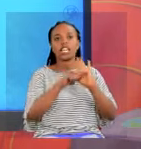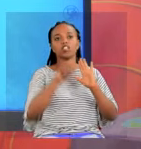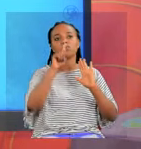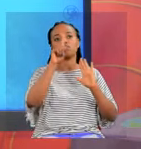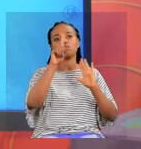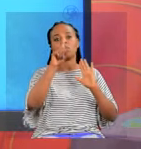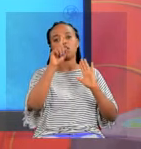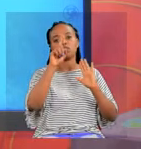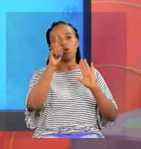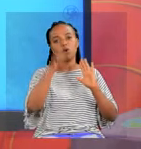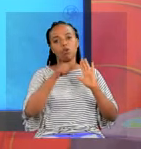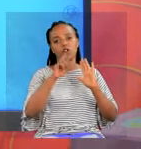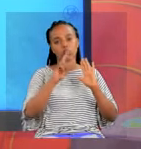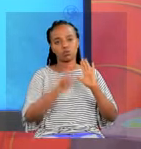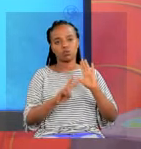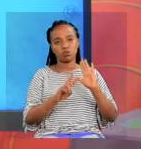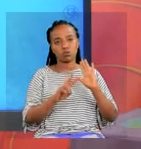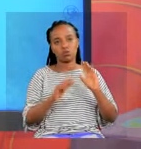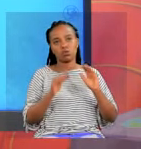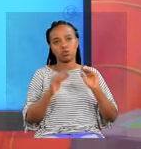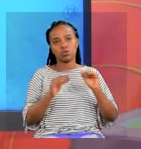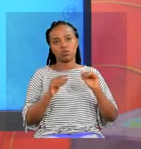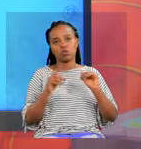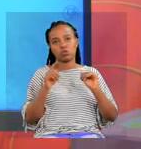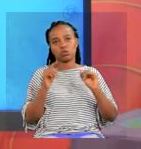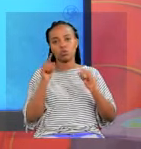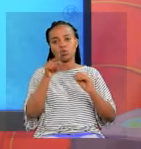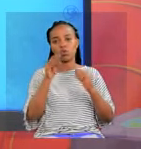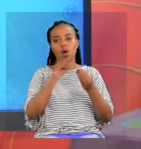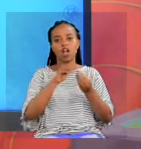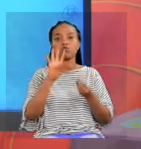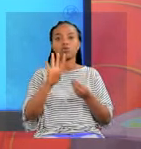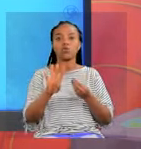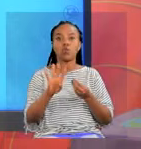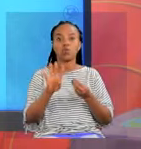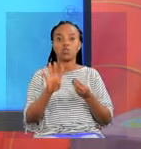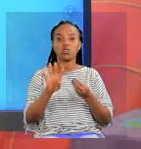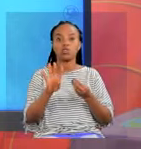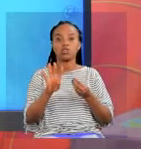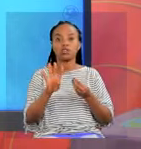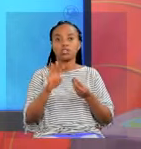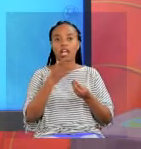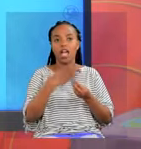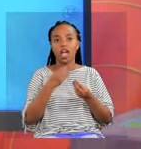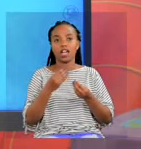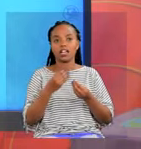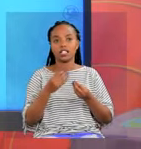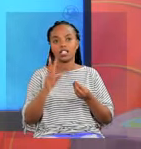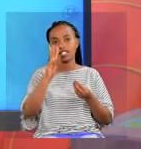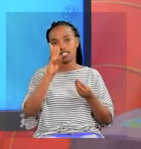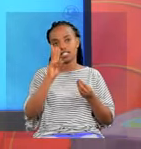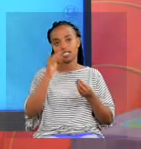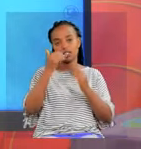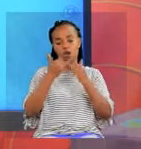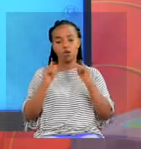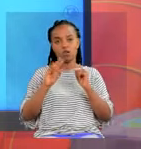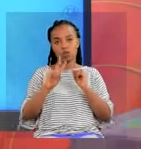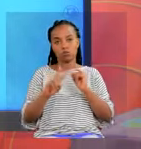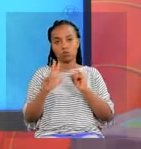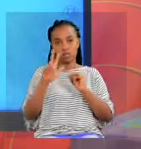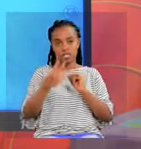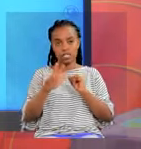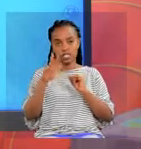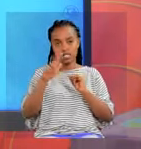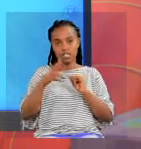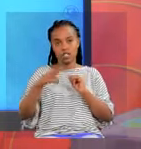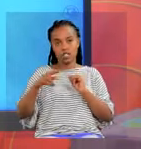2 is this negative 2 squared 4. You add 4 and 6 over 2 is 3. 3 squared